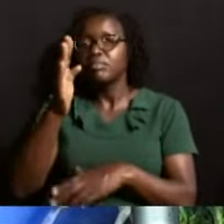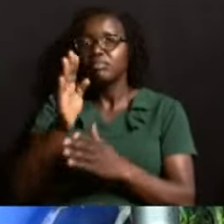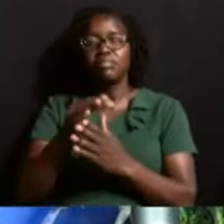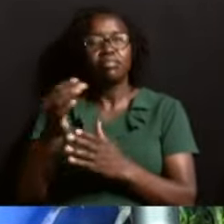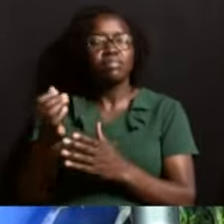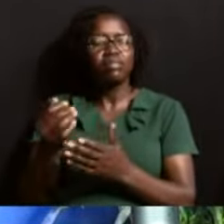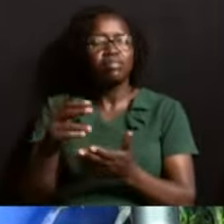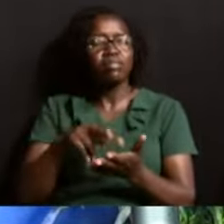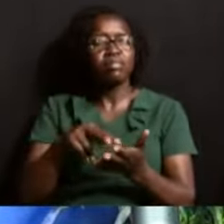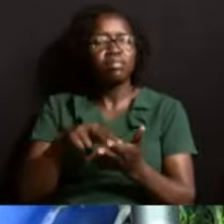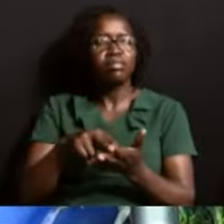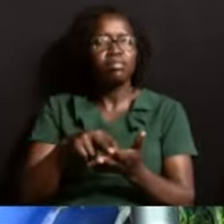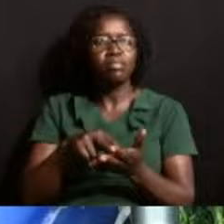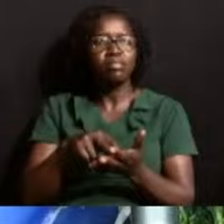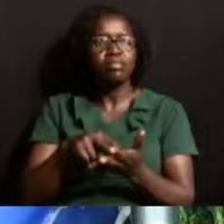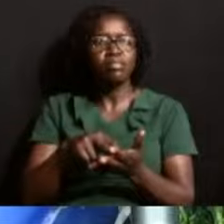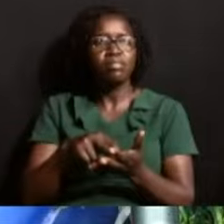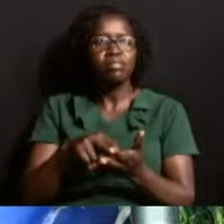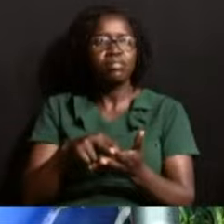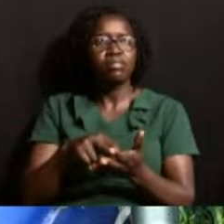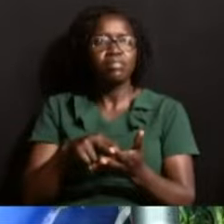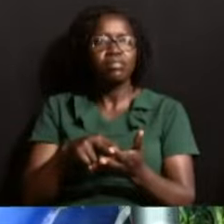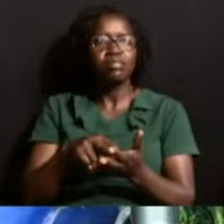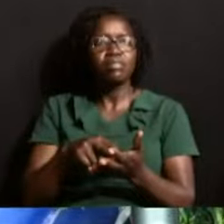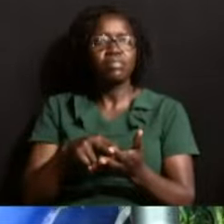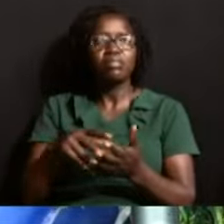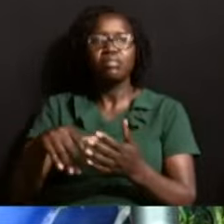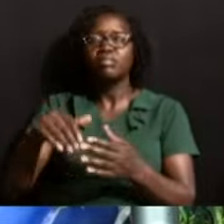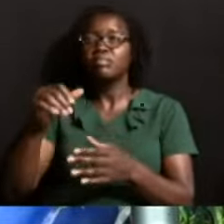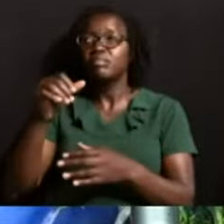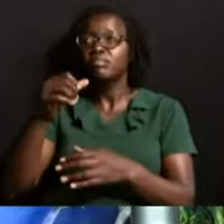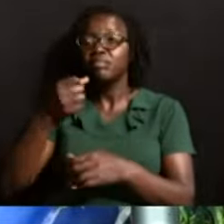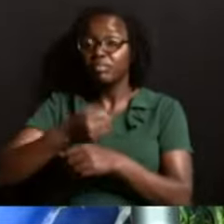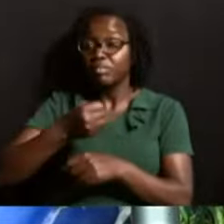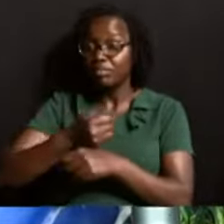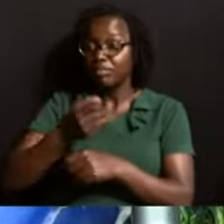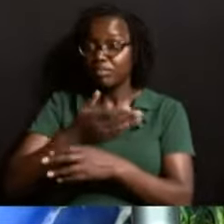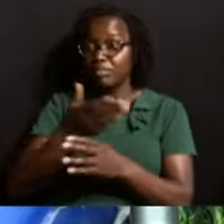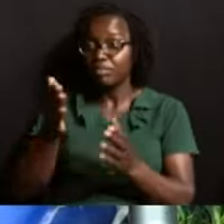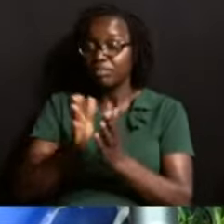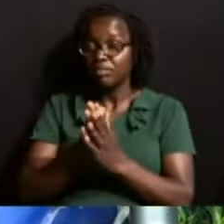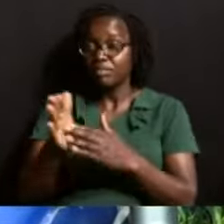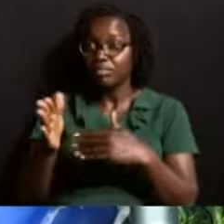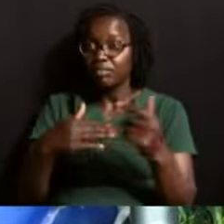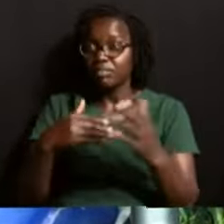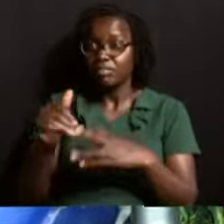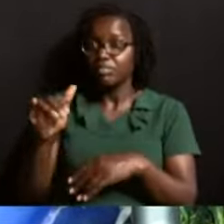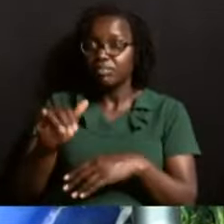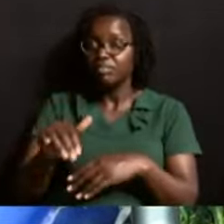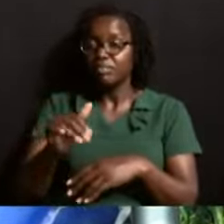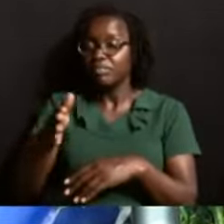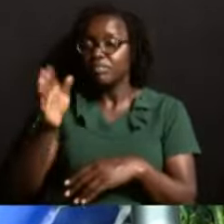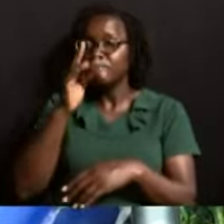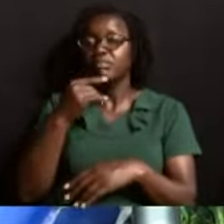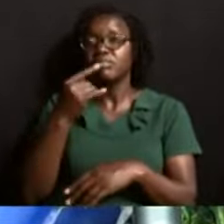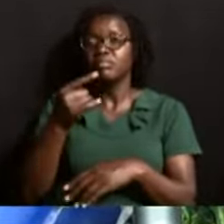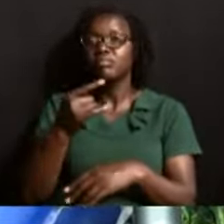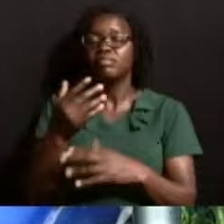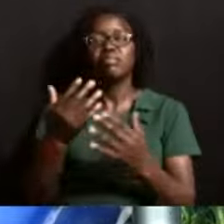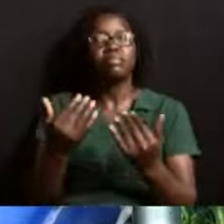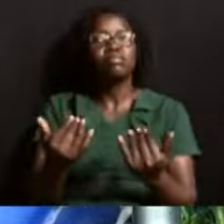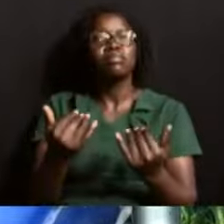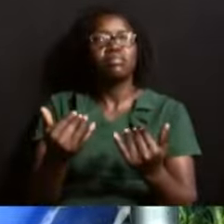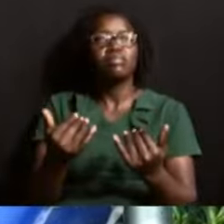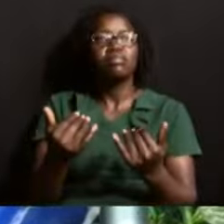still by the sanctuary there, it was an indication that God was saying, for now,